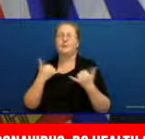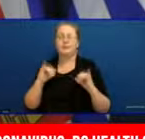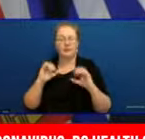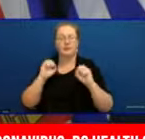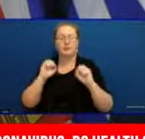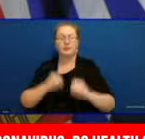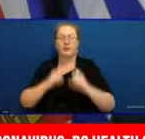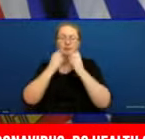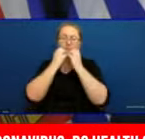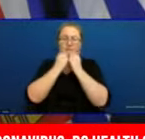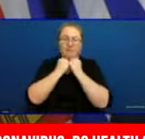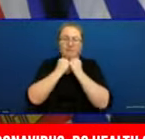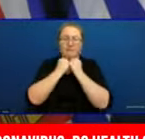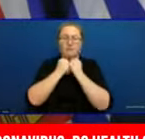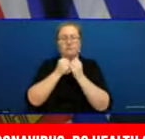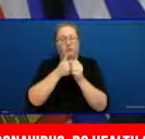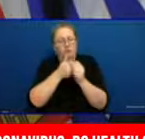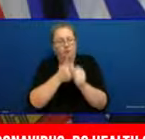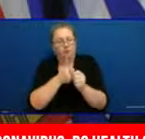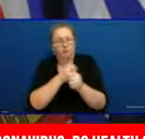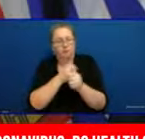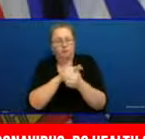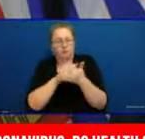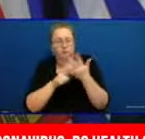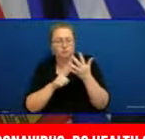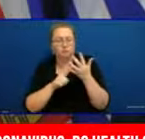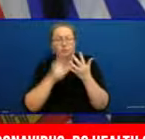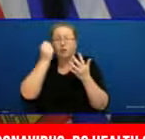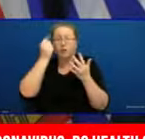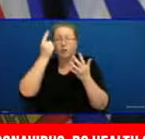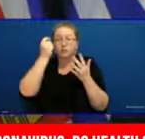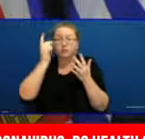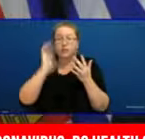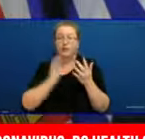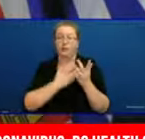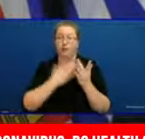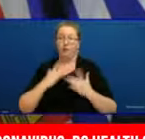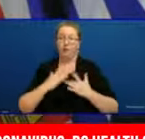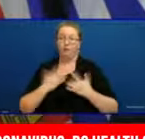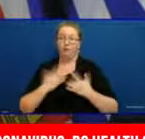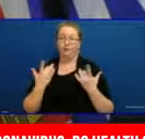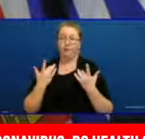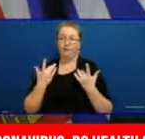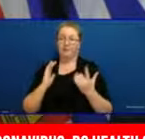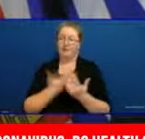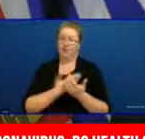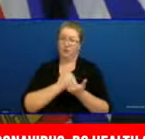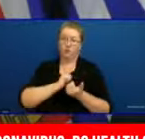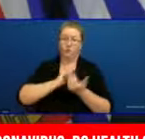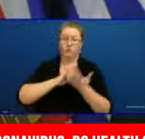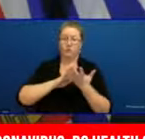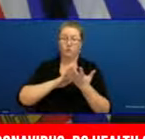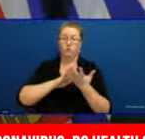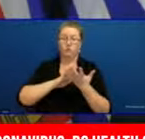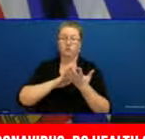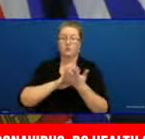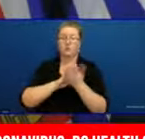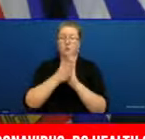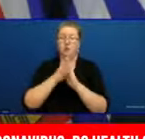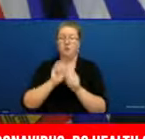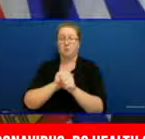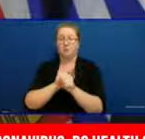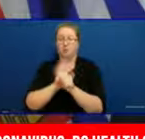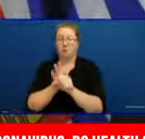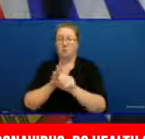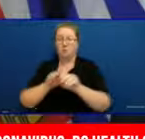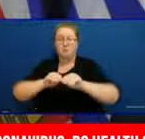cannot do, what we can't do for Diwali, what we can't do for Christmas, is allow the events we do to celebrate those events to lead